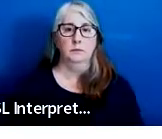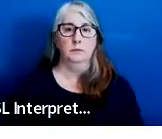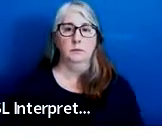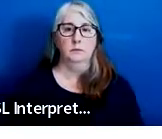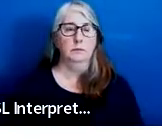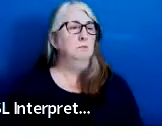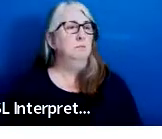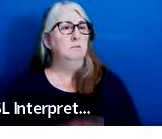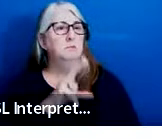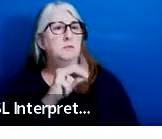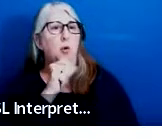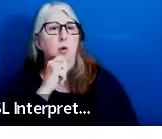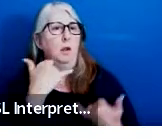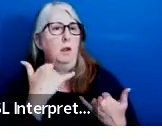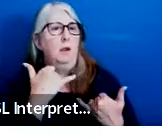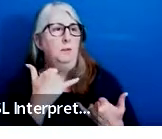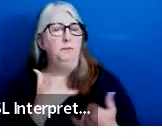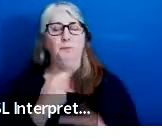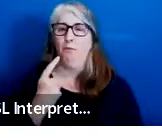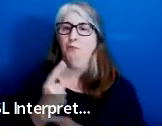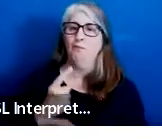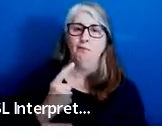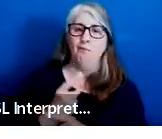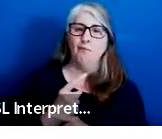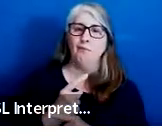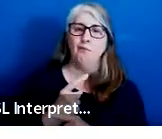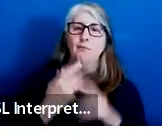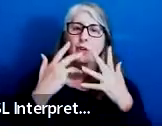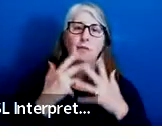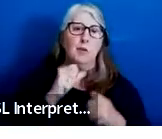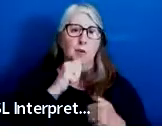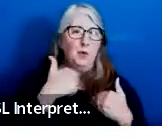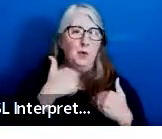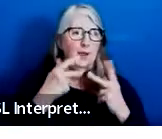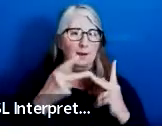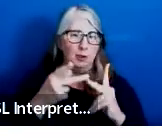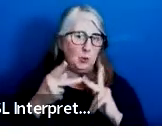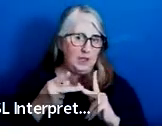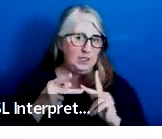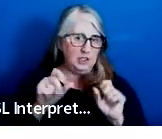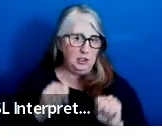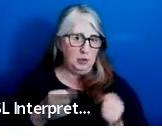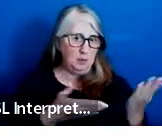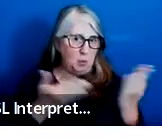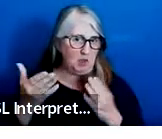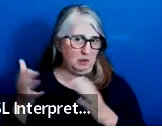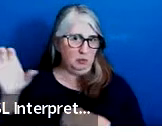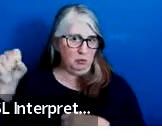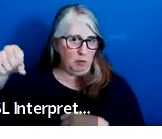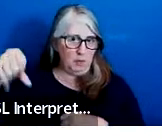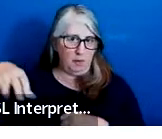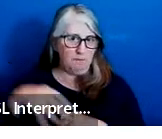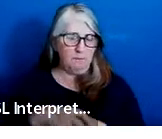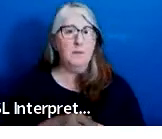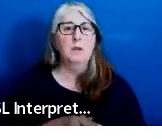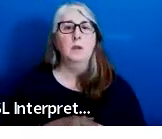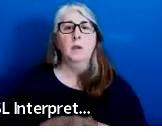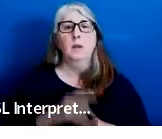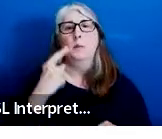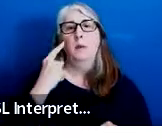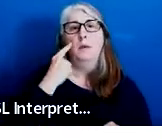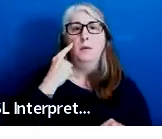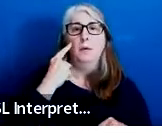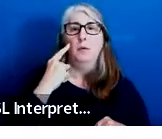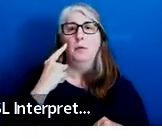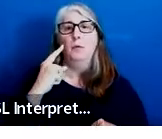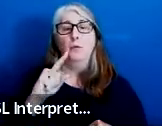Not at this time, no. Right. Yeah. Unfortunately, we do not have a designated location, but as far as yard trim is concerned, if you wish to